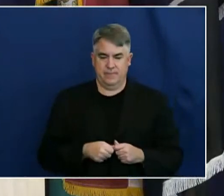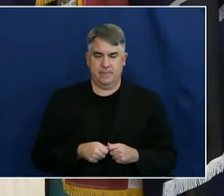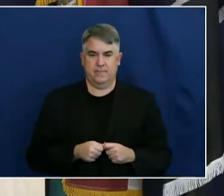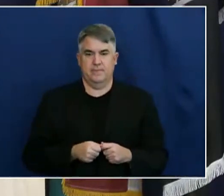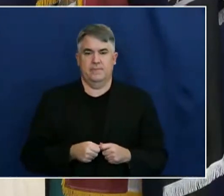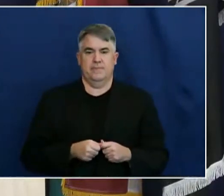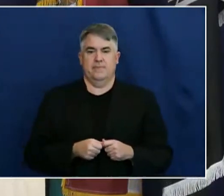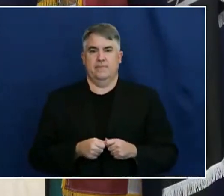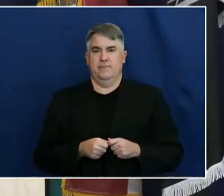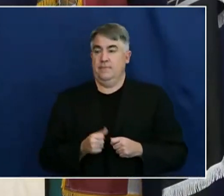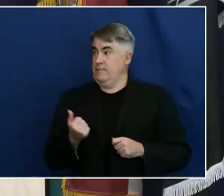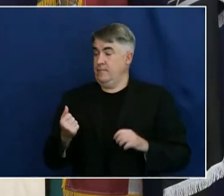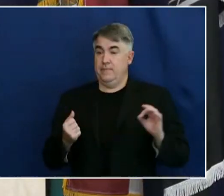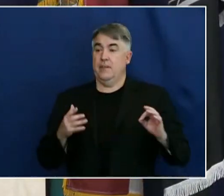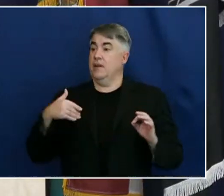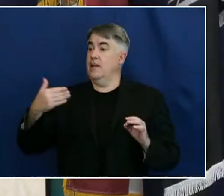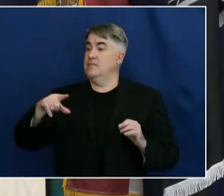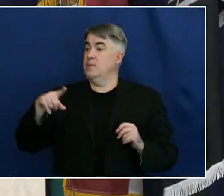Thank you, Dr. Wooten. We'll go to our next question.